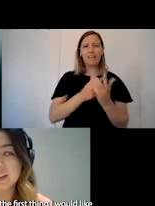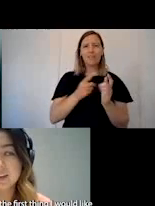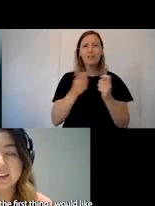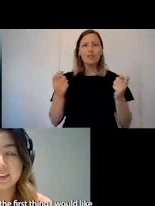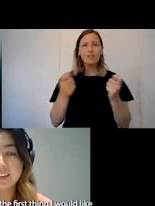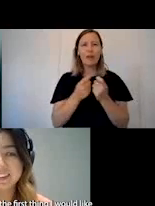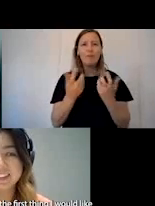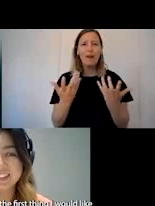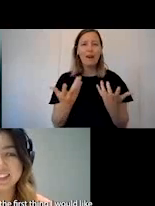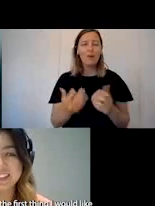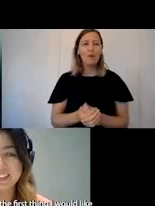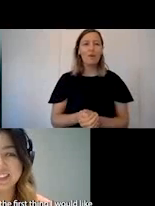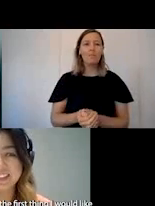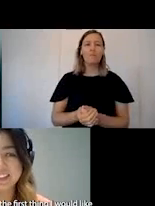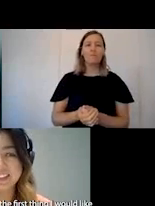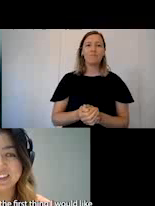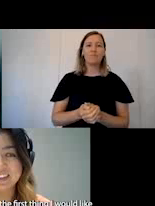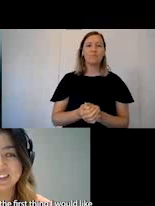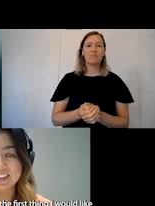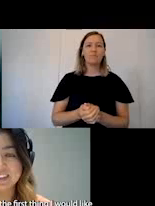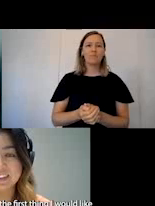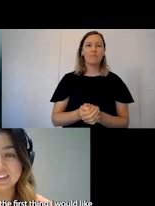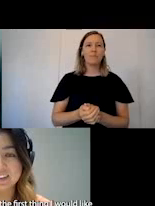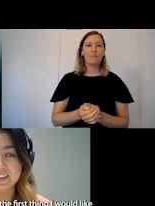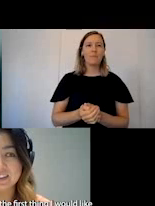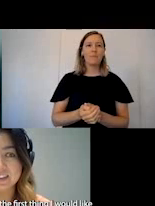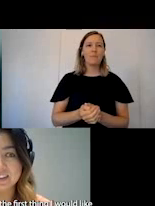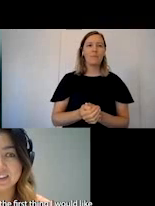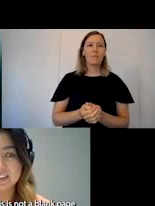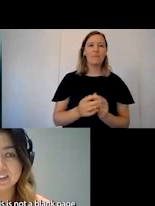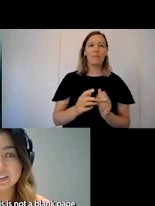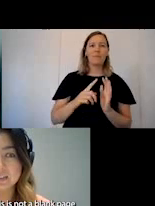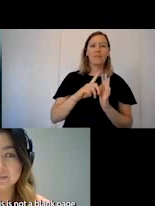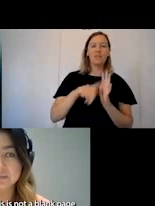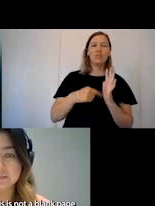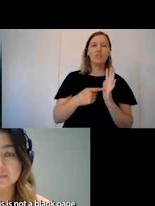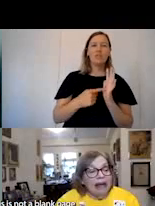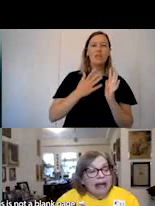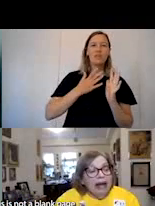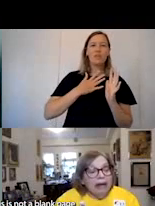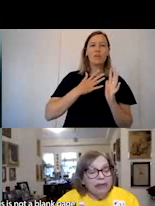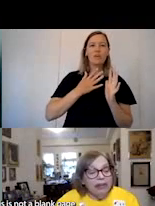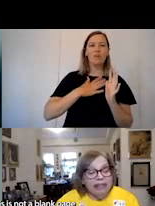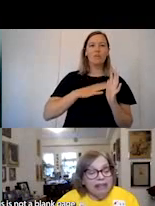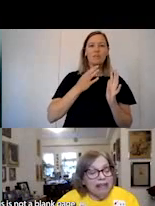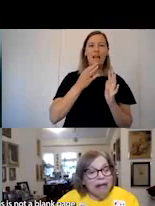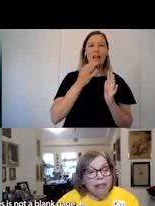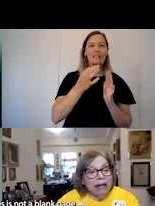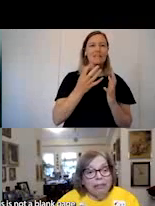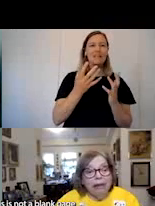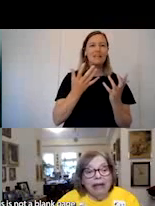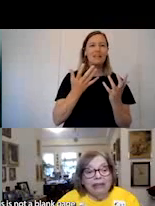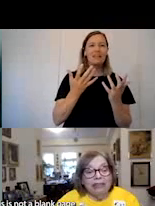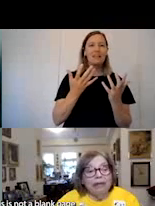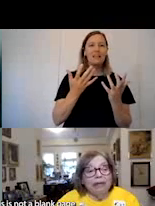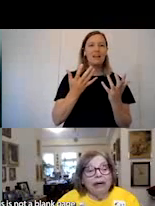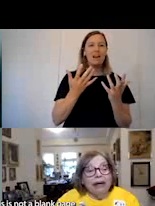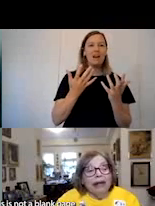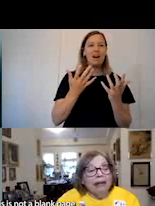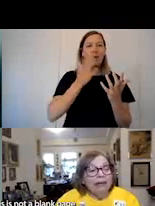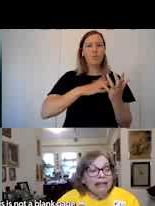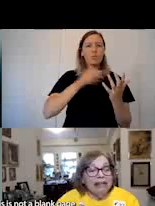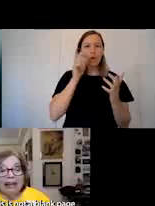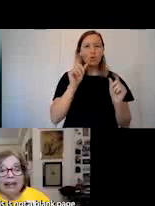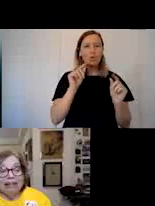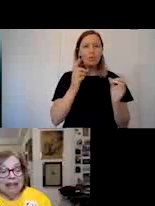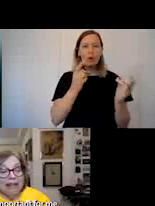I mean, the first thing I would like to ask is, what are you already doing? Because I'm sure this is not a blank page. So